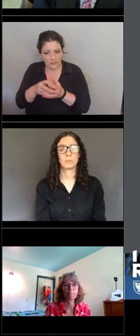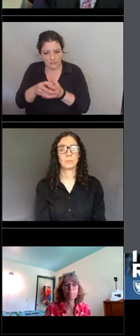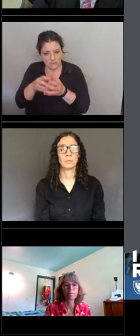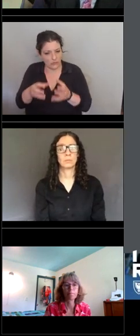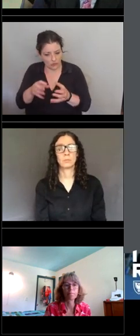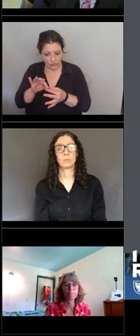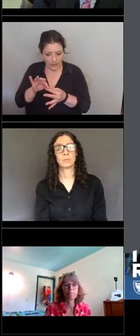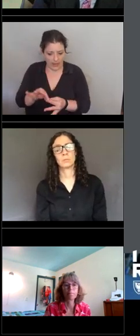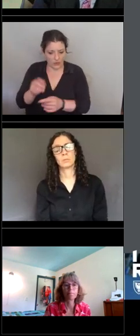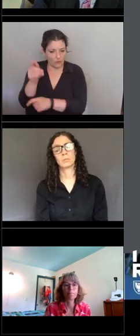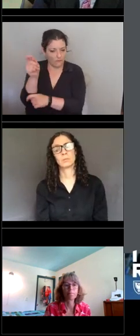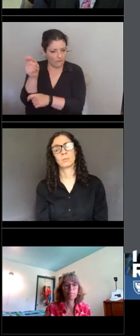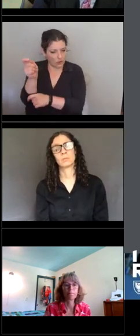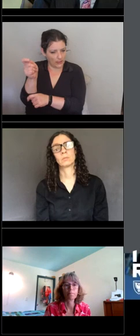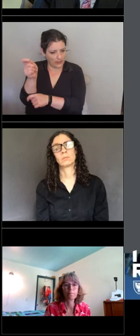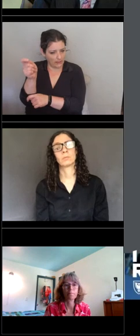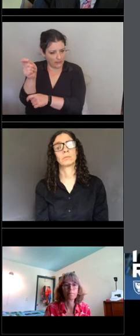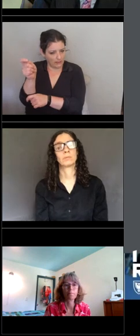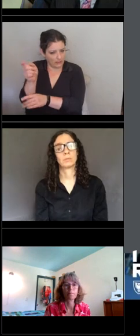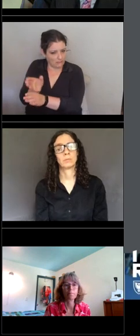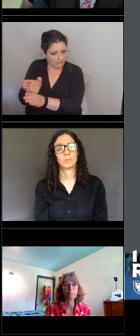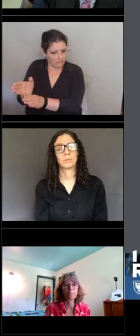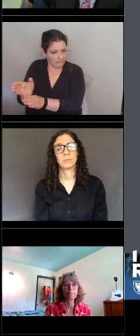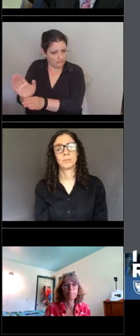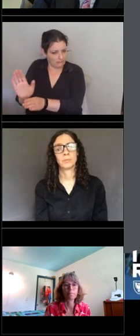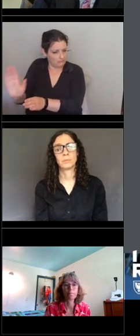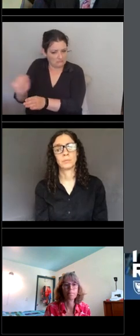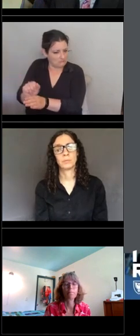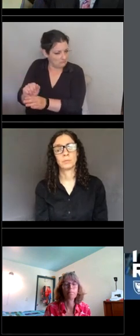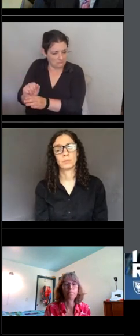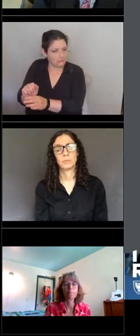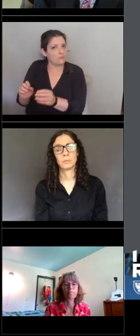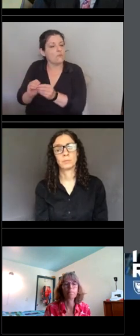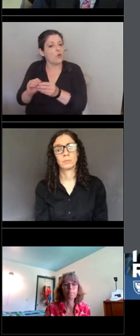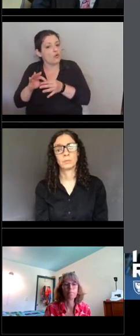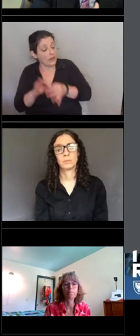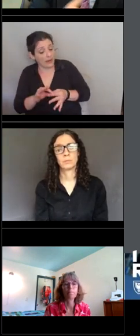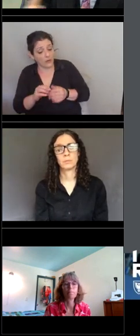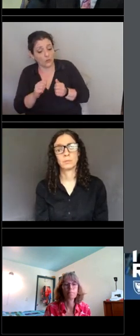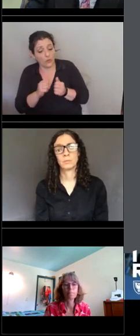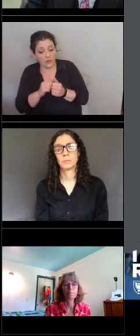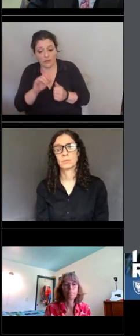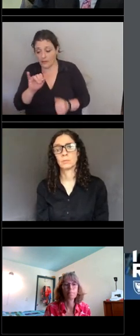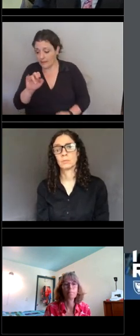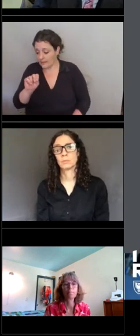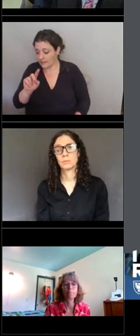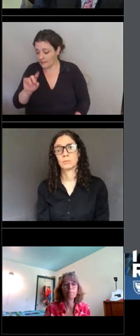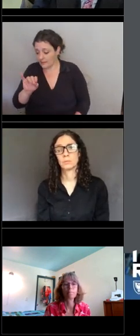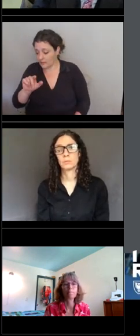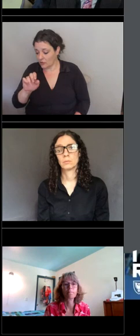was more to deal with a lot of the indigenous nations that are tribes that would have